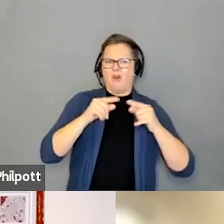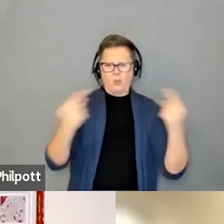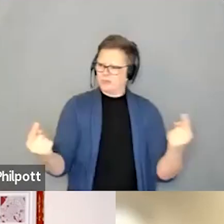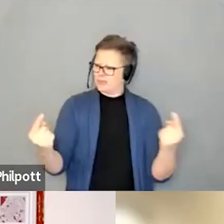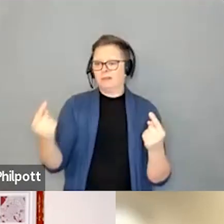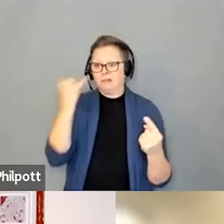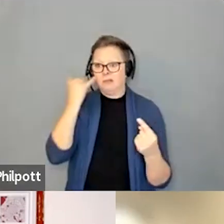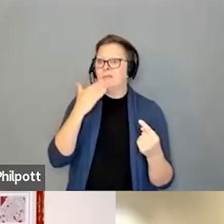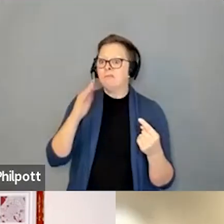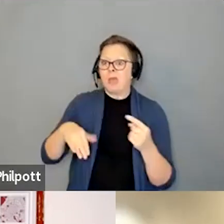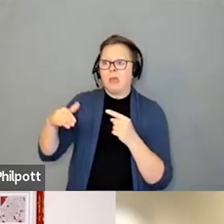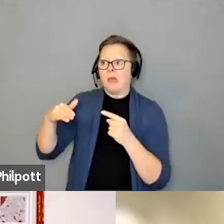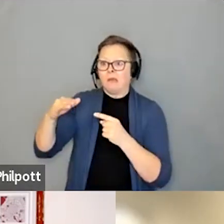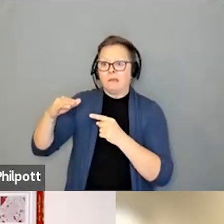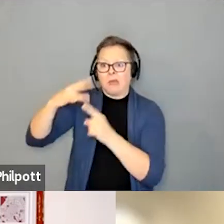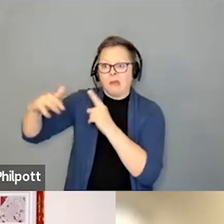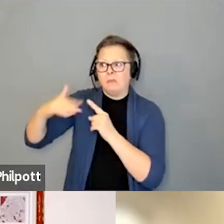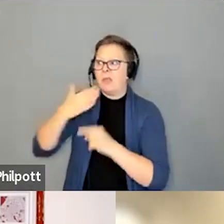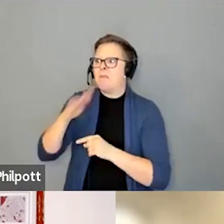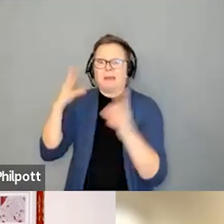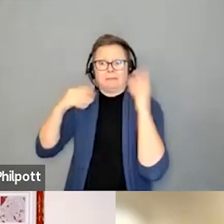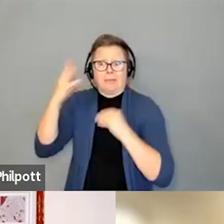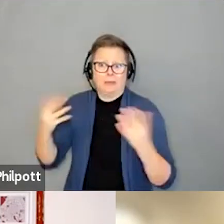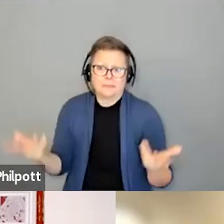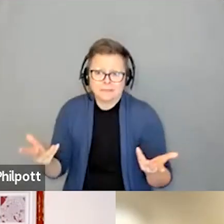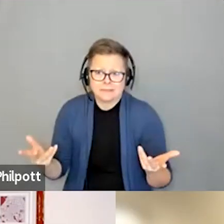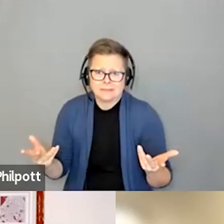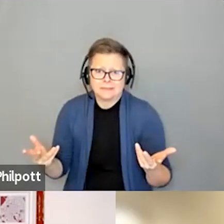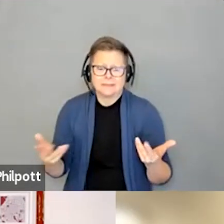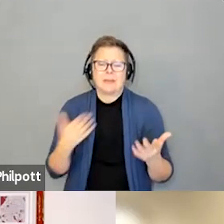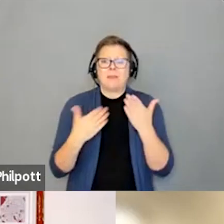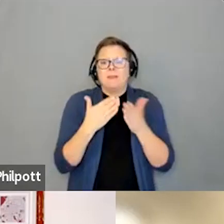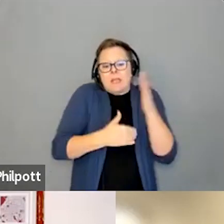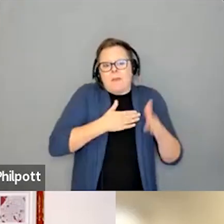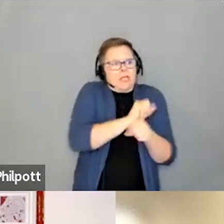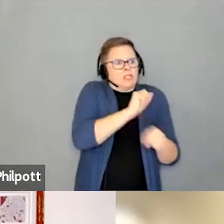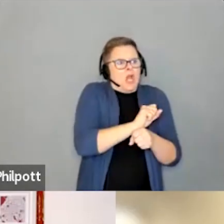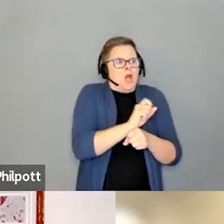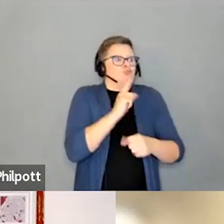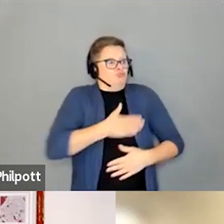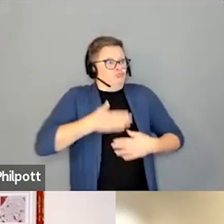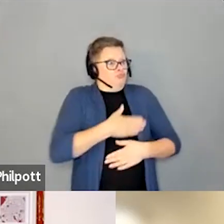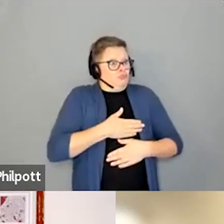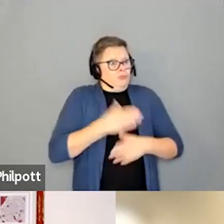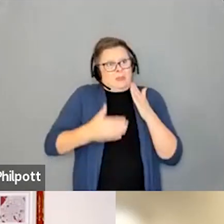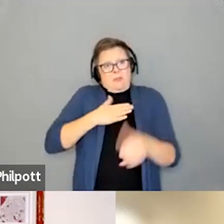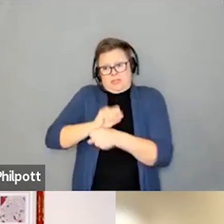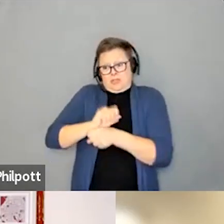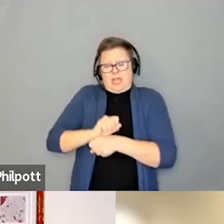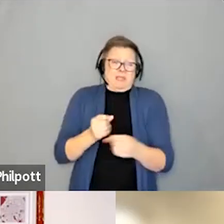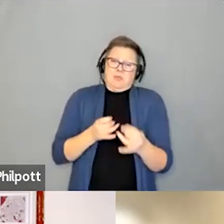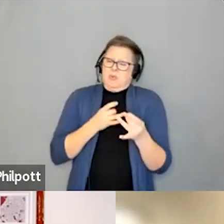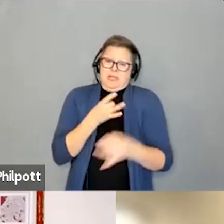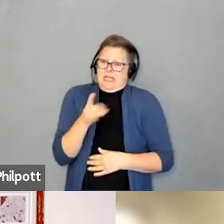job could be great and supportive, but in another part of your job could be absolutely crappy. And ultimately the crappy is going to outweigh the great and supportive no matter what you